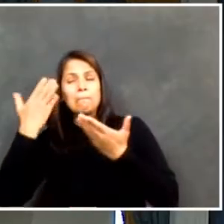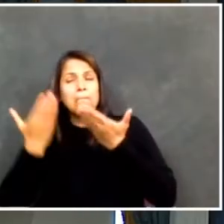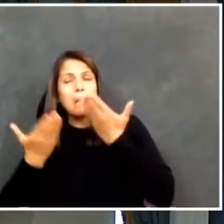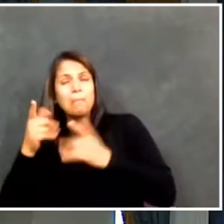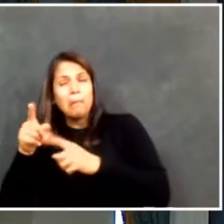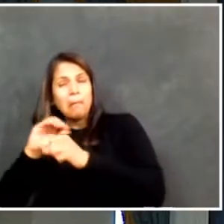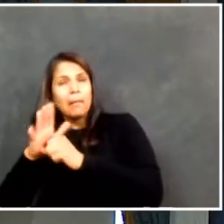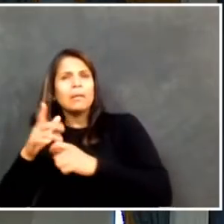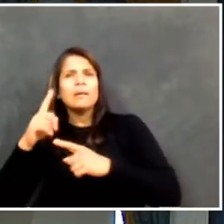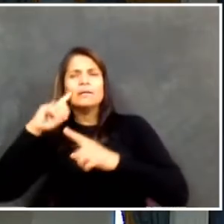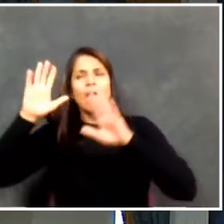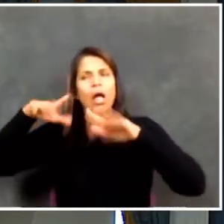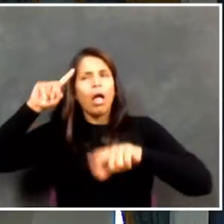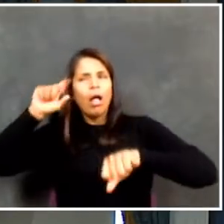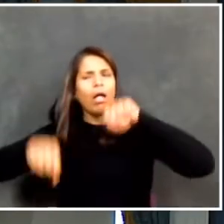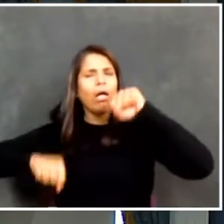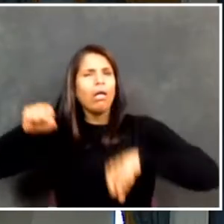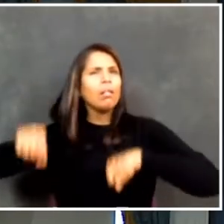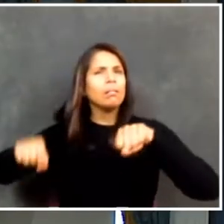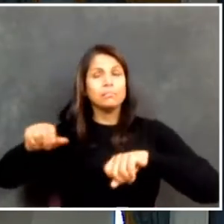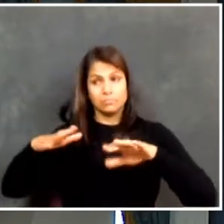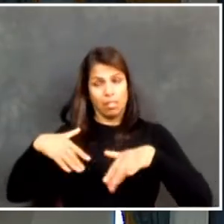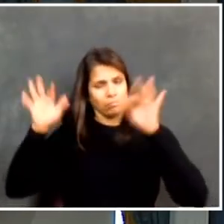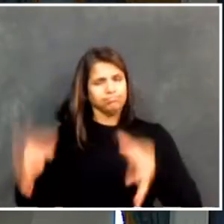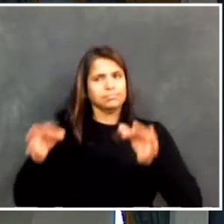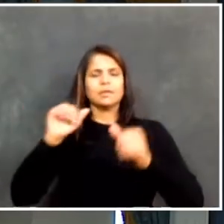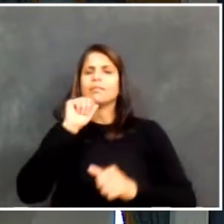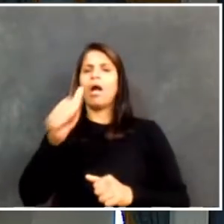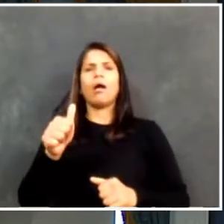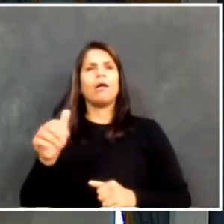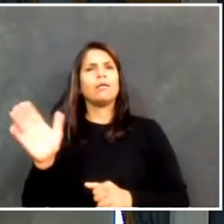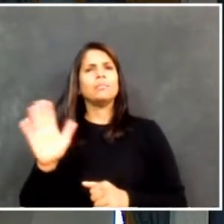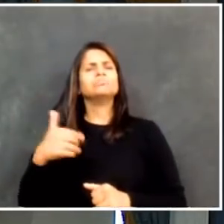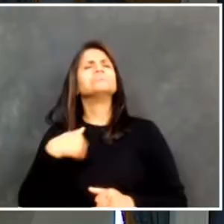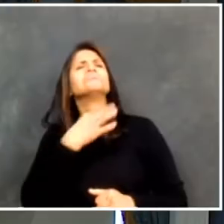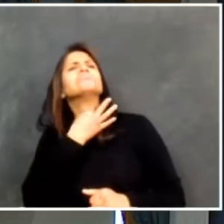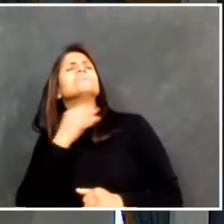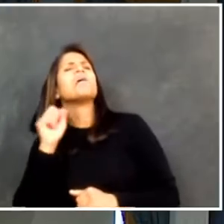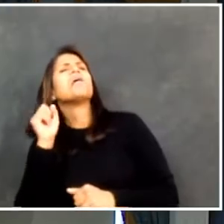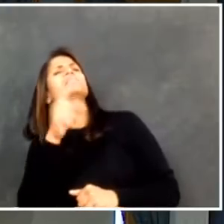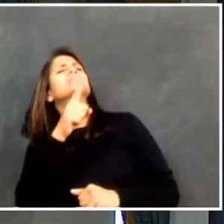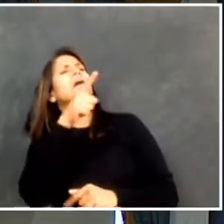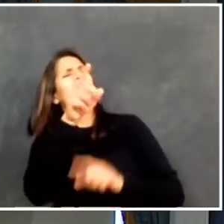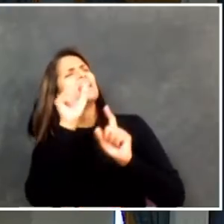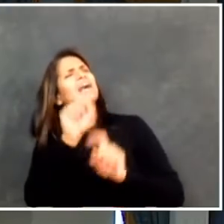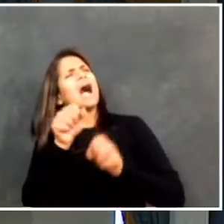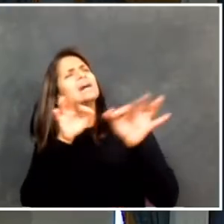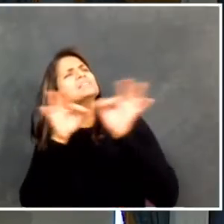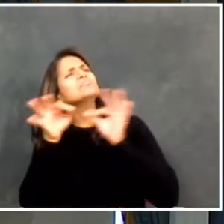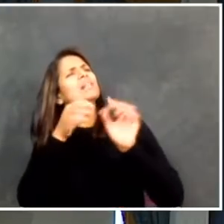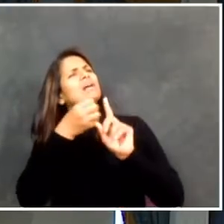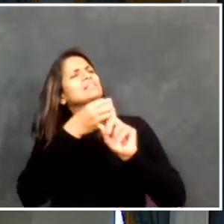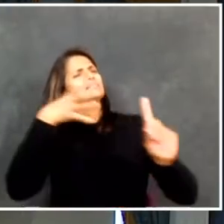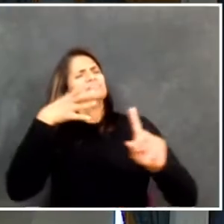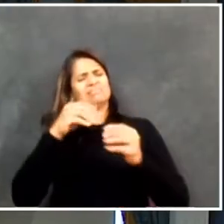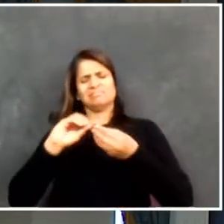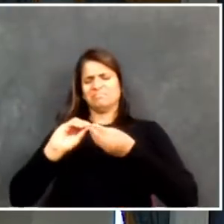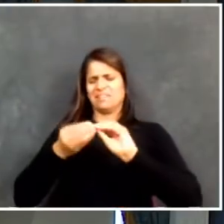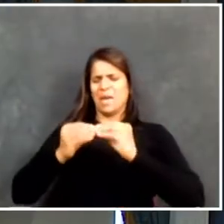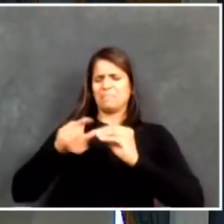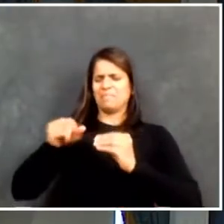either you or any of the other health officials can clarify what that number means. And is the city taking any look